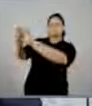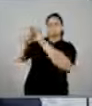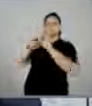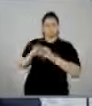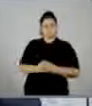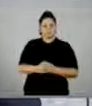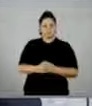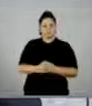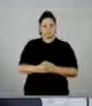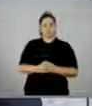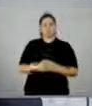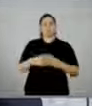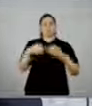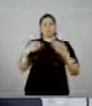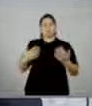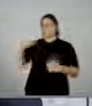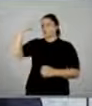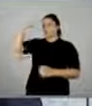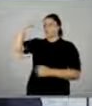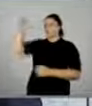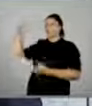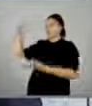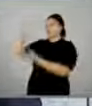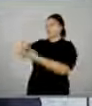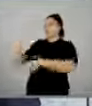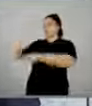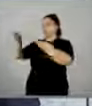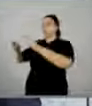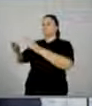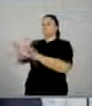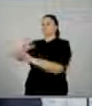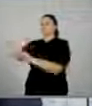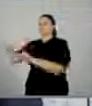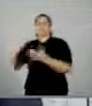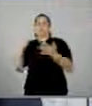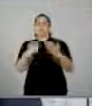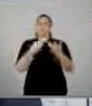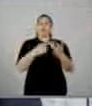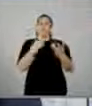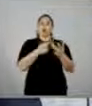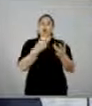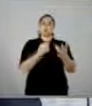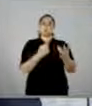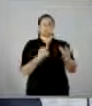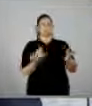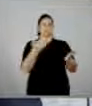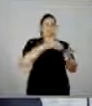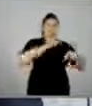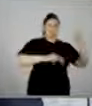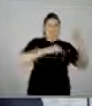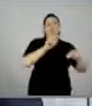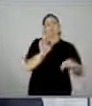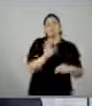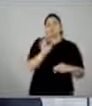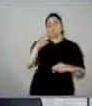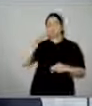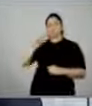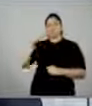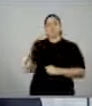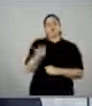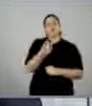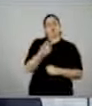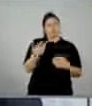but complement it? Work with the Victorian Government, that's all I said, Greg. Are you concerned that Victoria, through this announcement today and through the